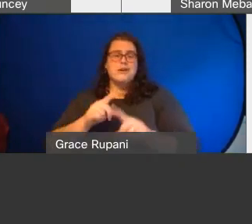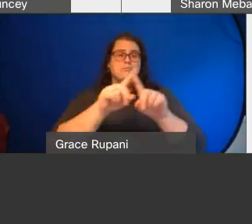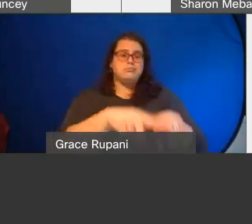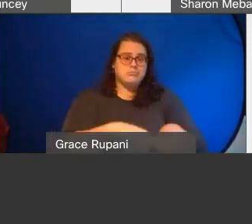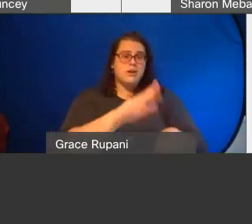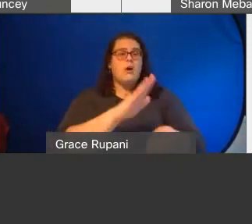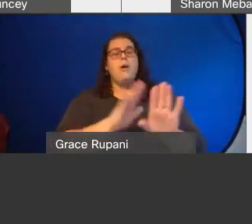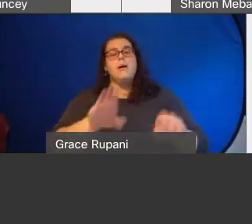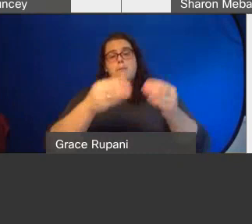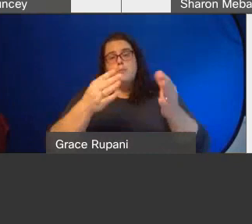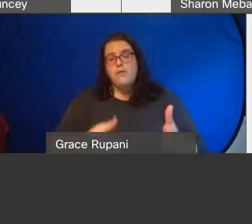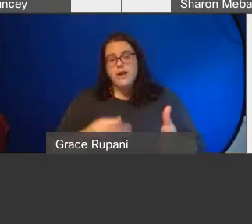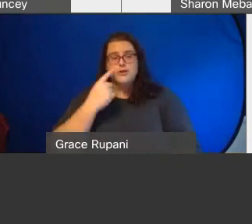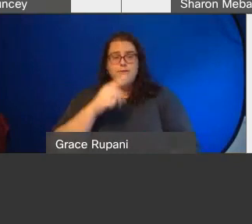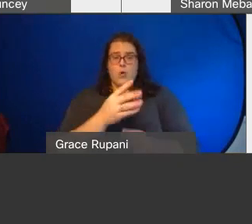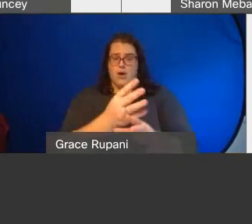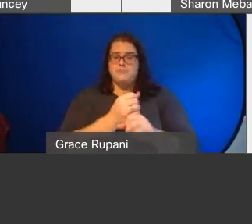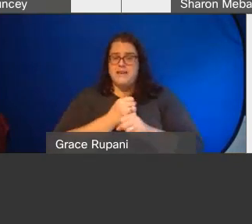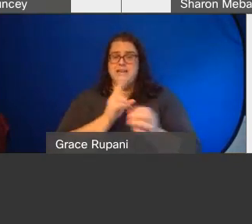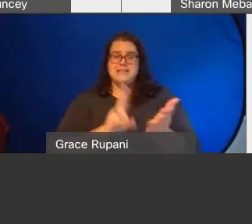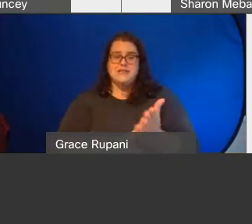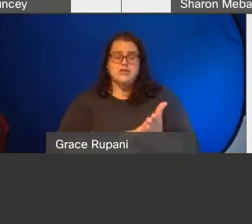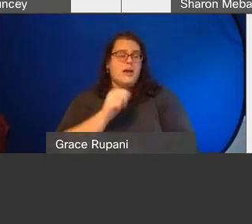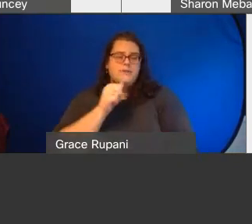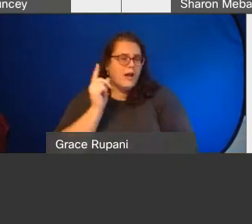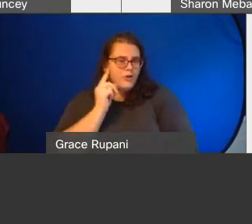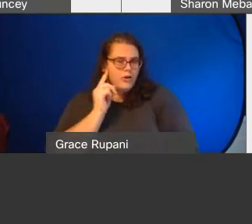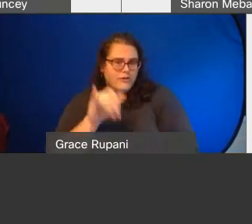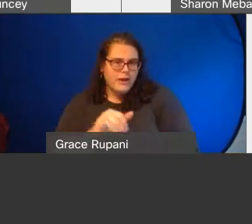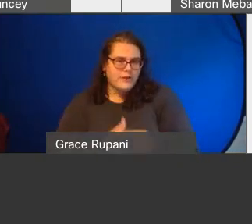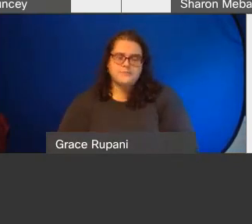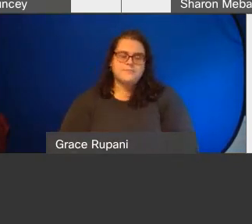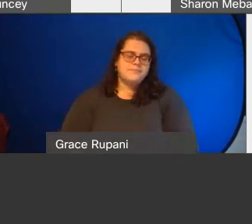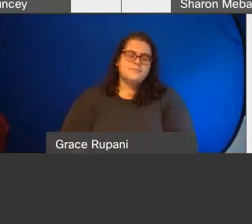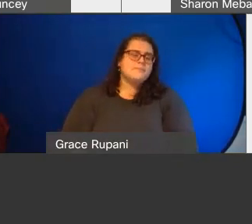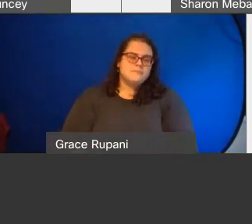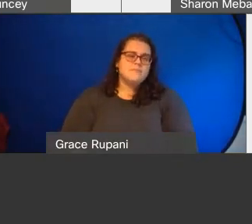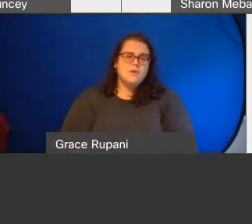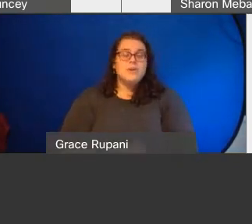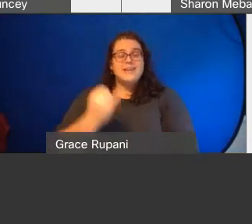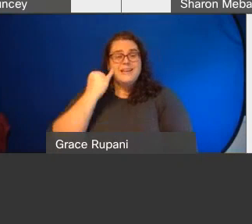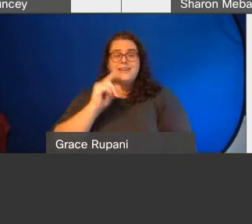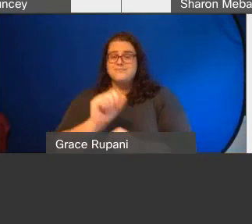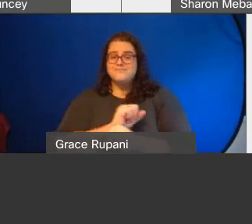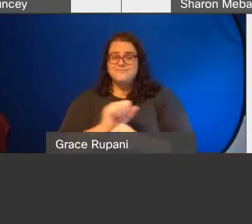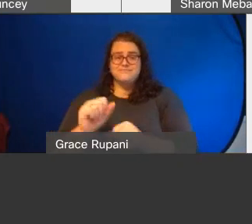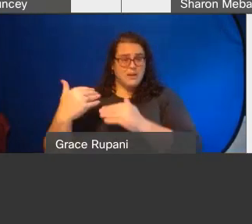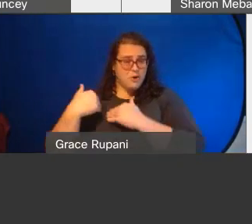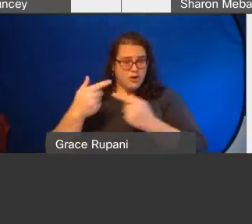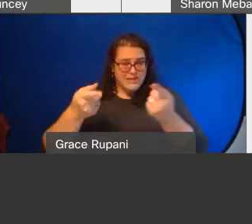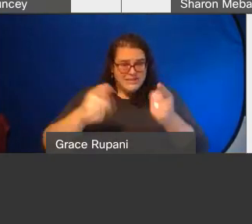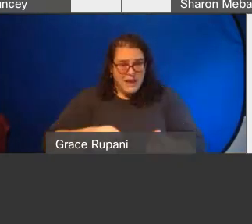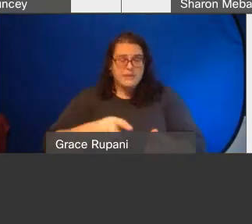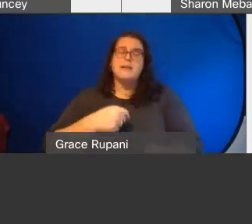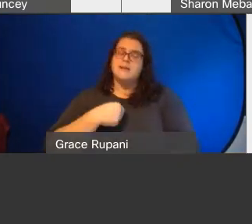to obtain the necessary signed documentation. So if it's a burden, I'd like to know about it, but I'm